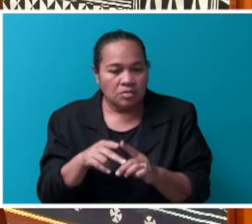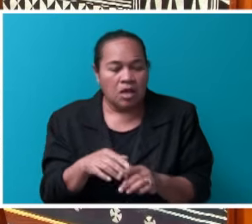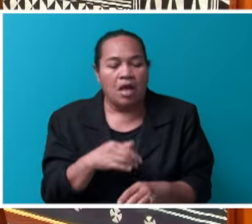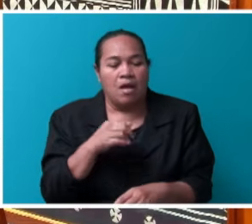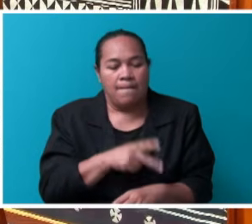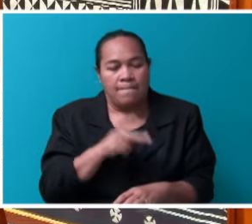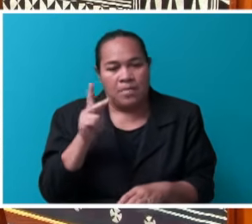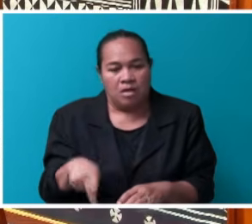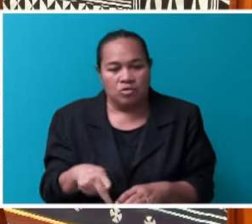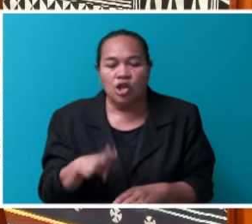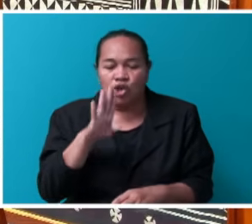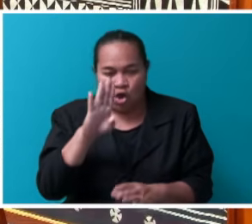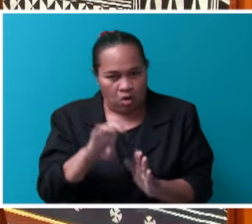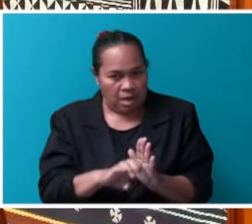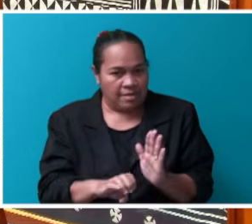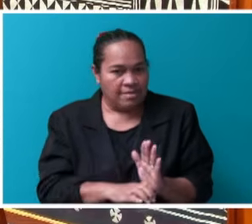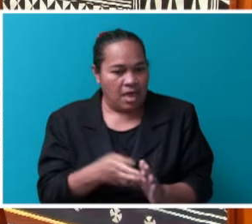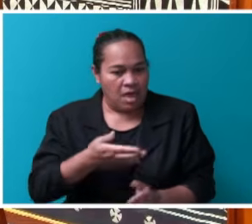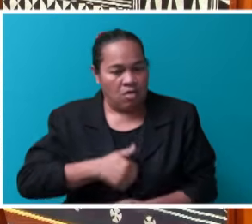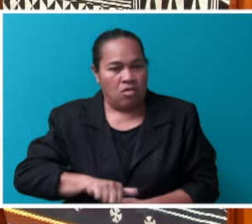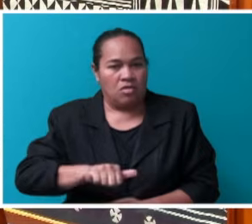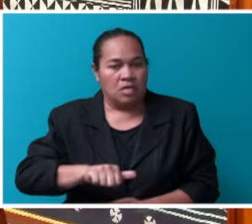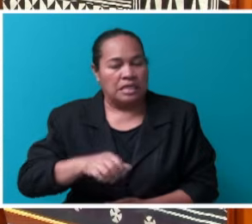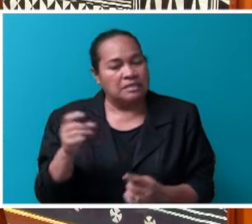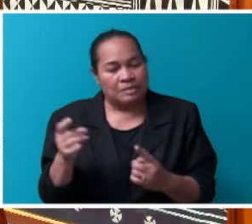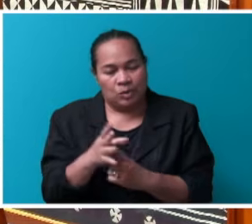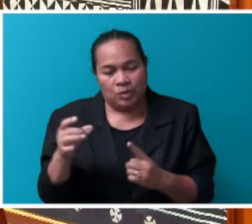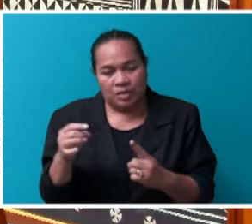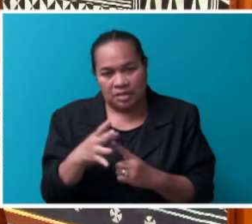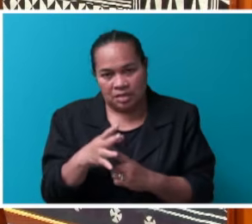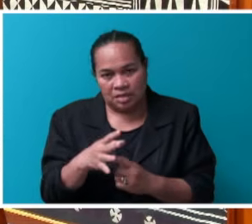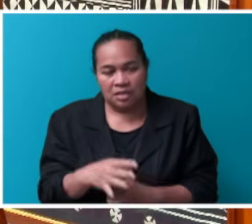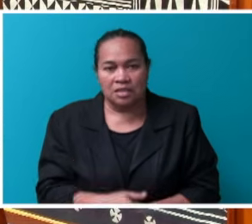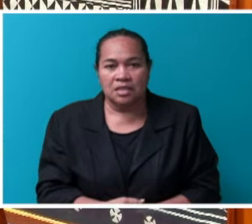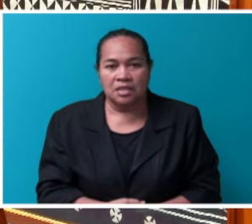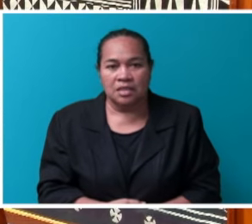ethical conduct as expected of members.